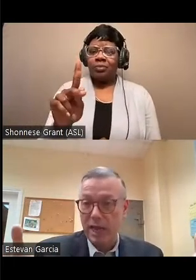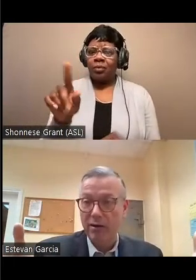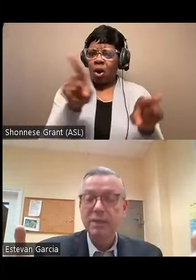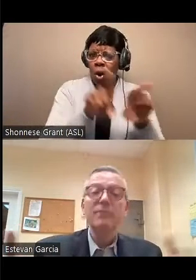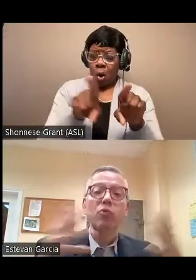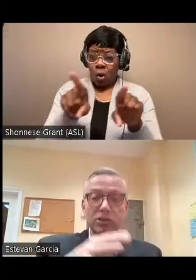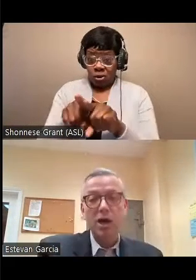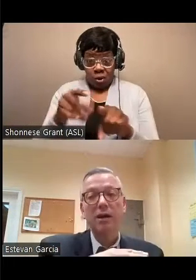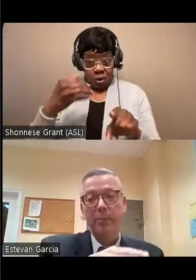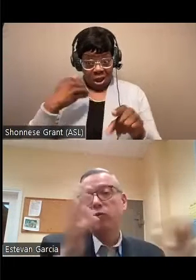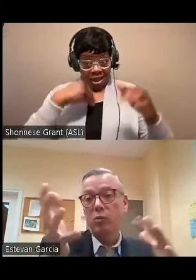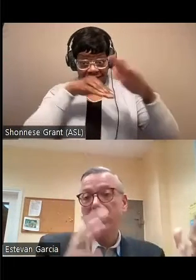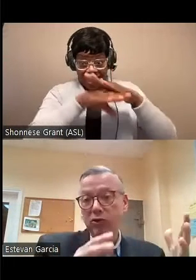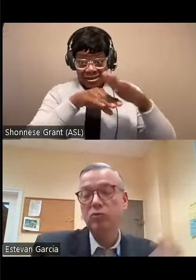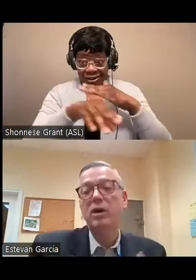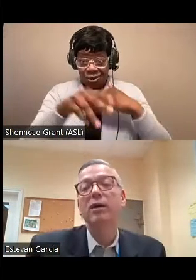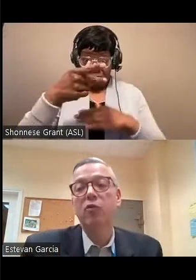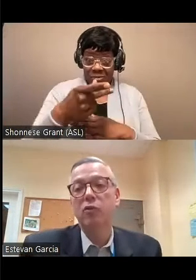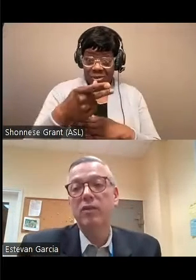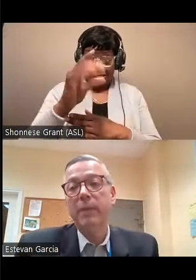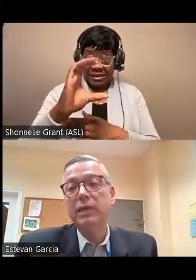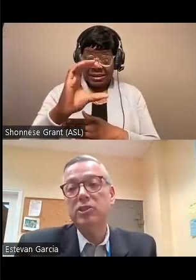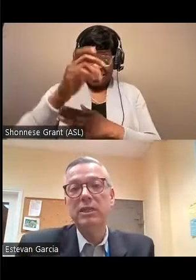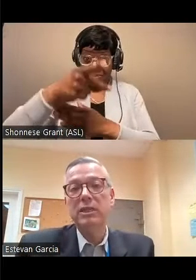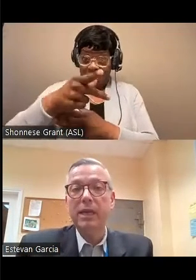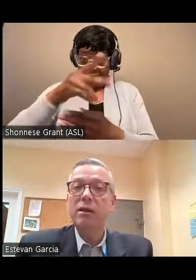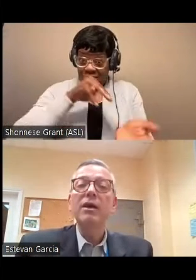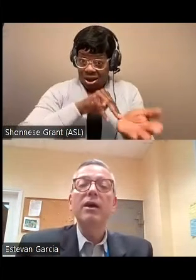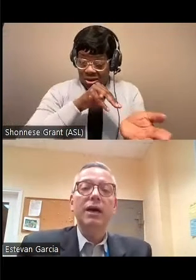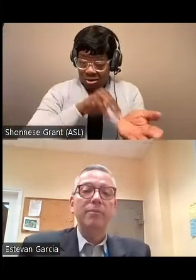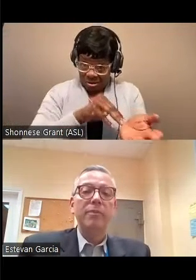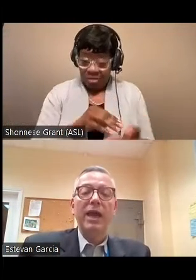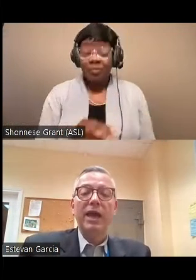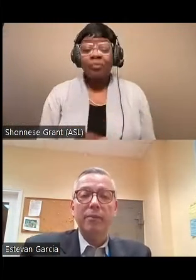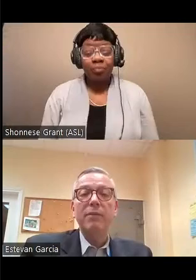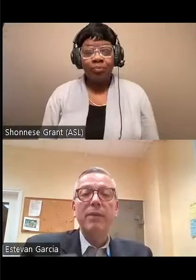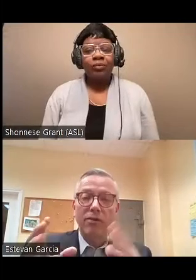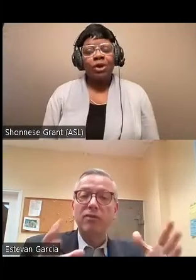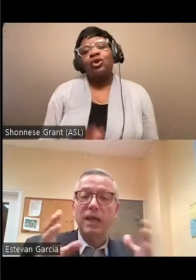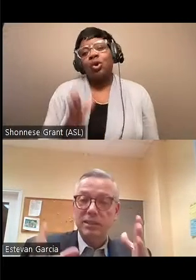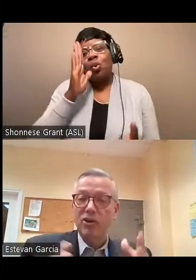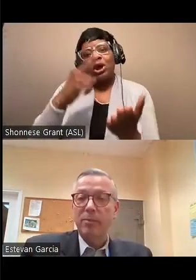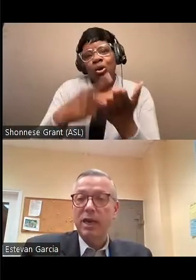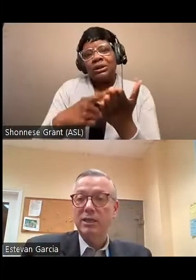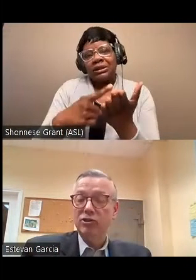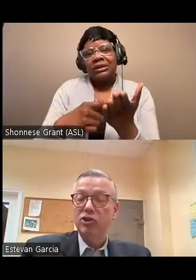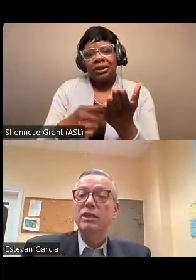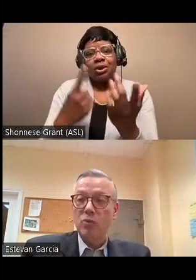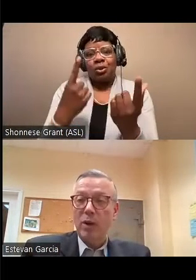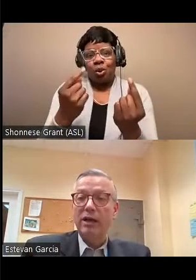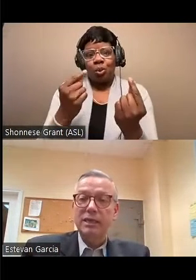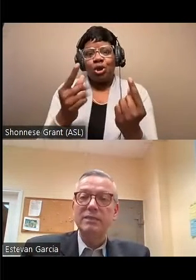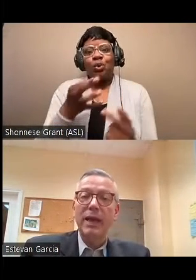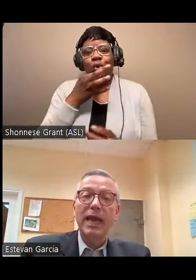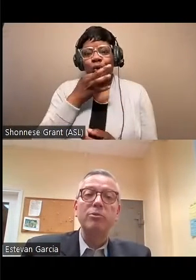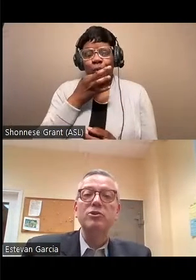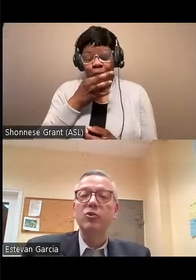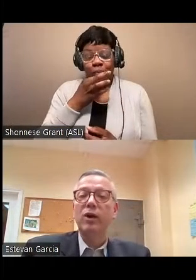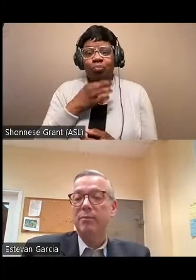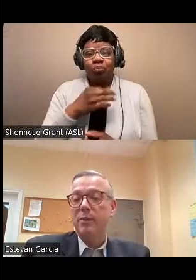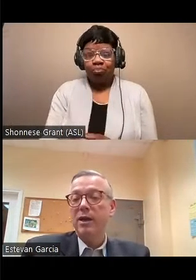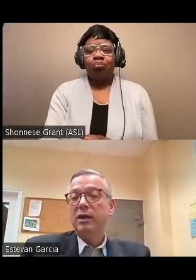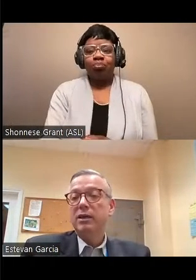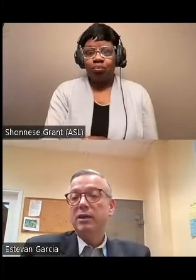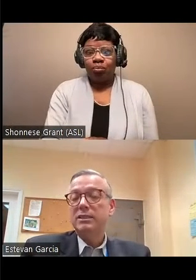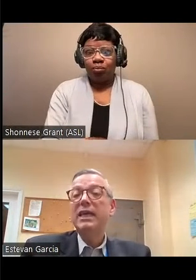primary care. We'll talk about what we do for these patients in a bit, but I think that's going to be a concern as well, is being able